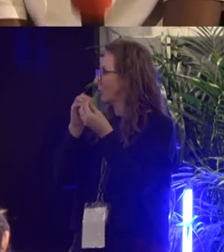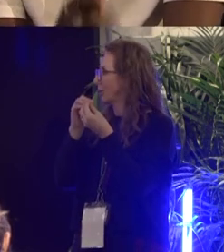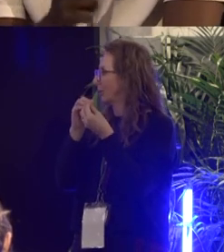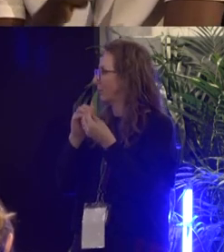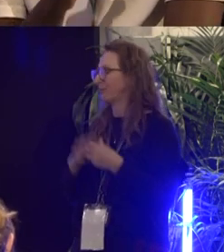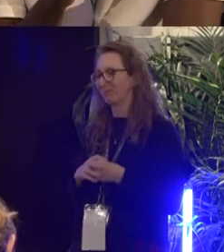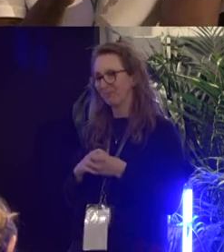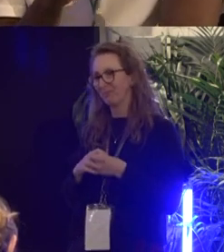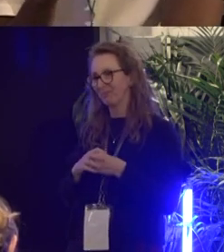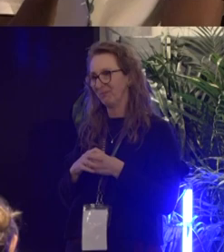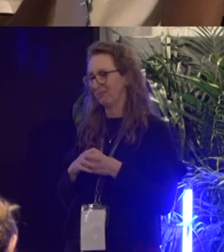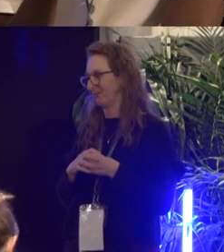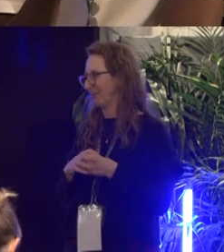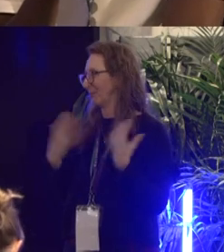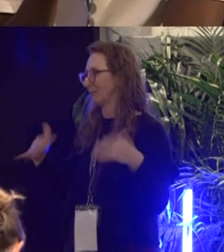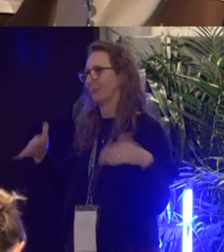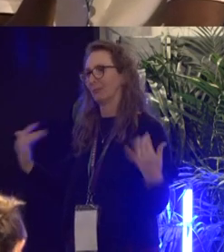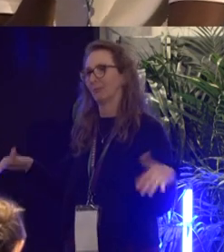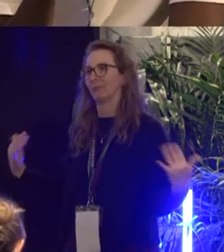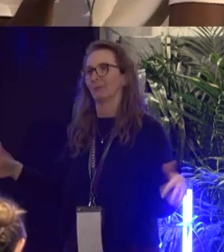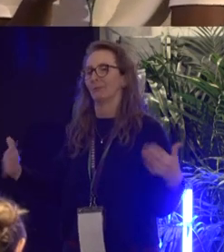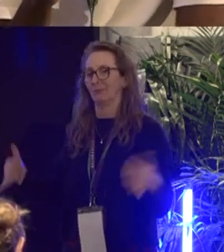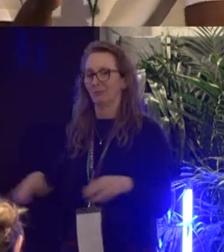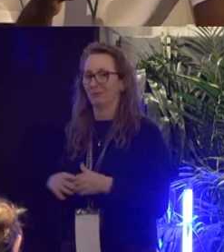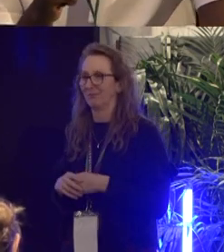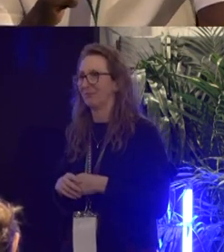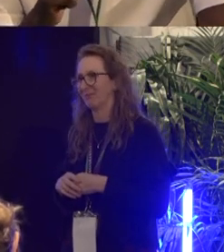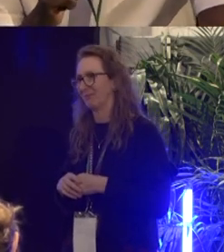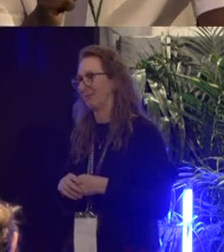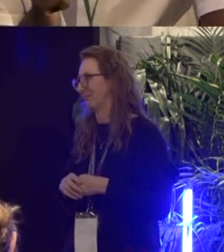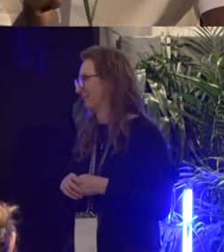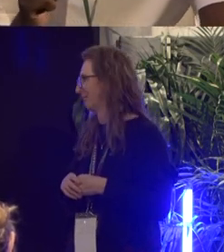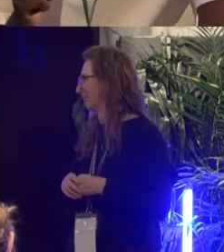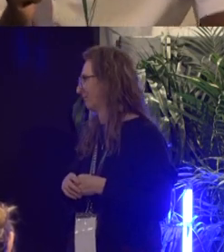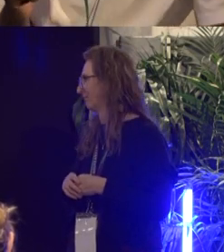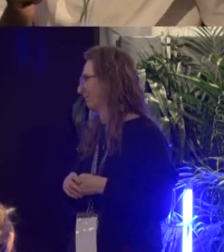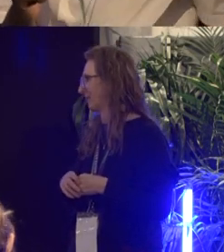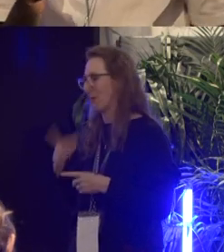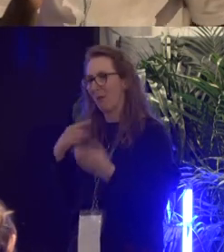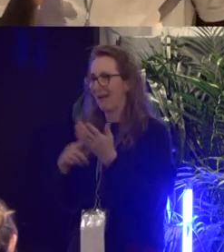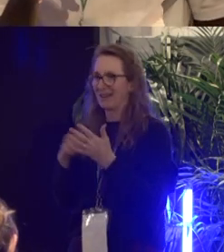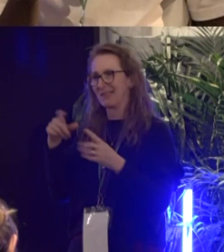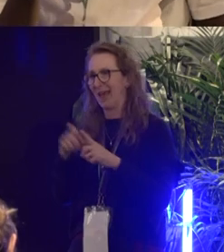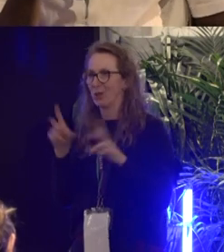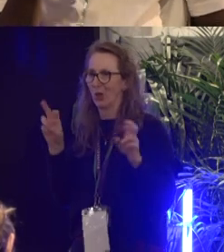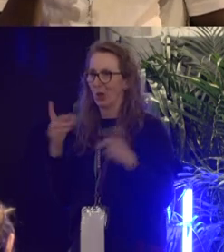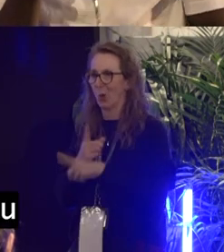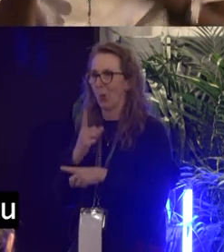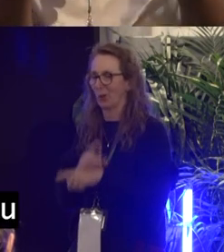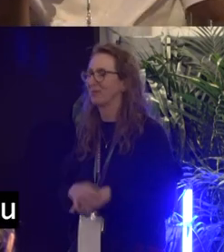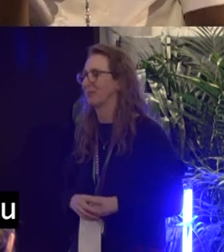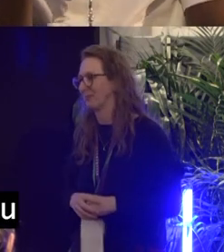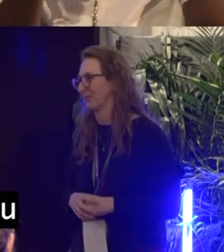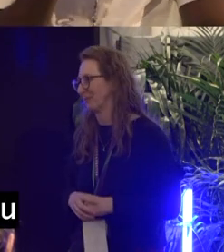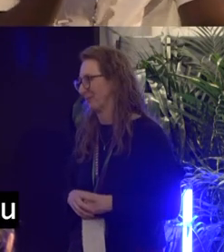Yeah. Wow. Yeah, what a note. That's my TED talk. Yeah. I